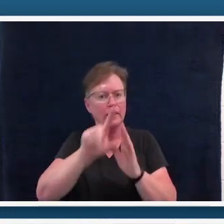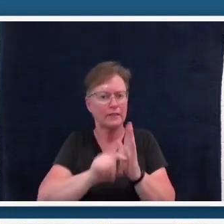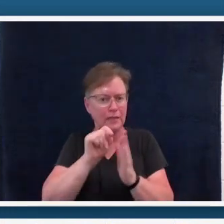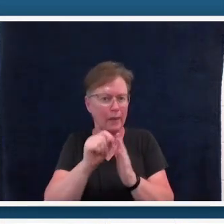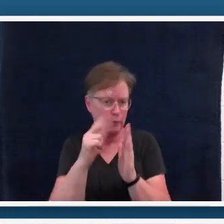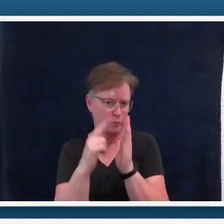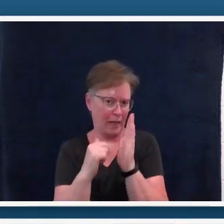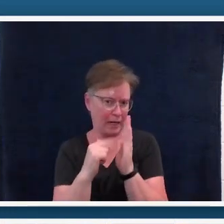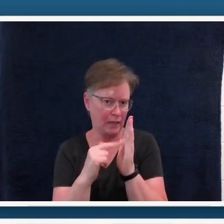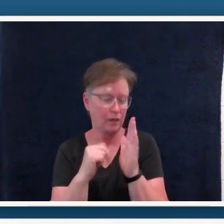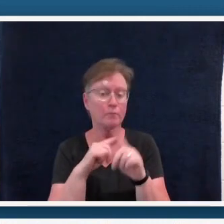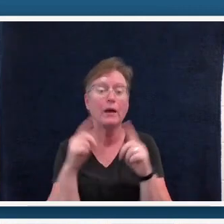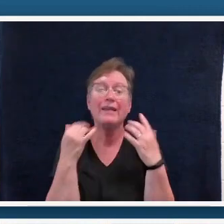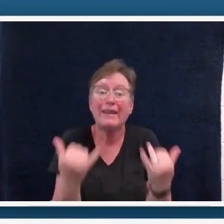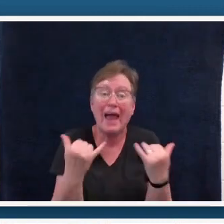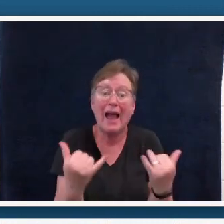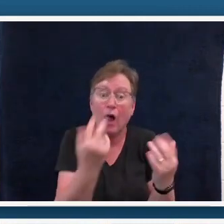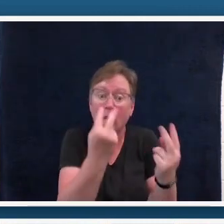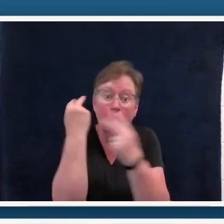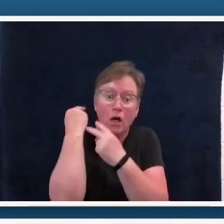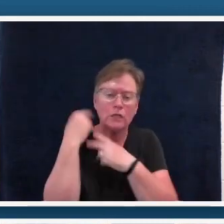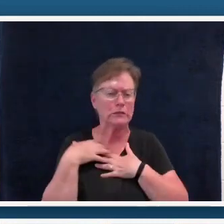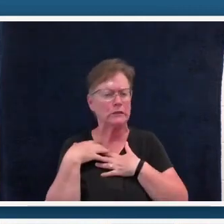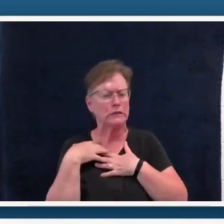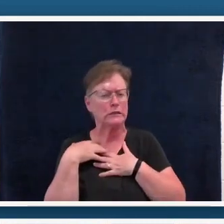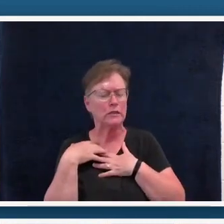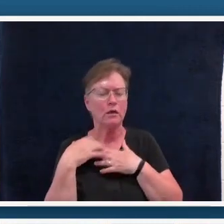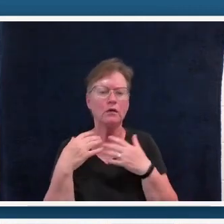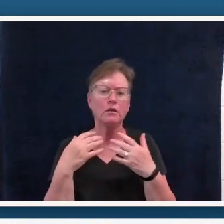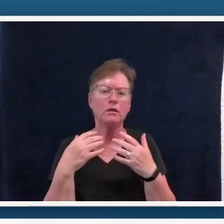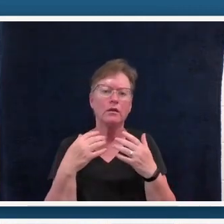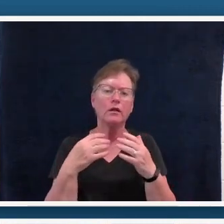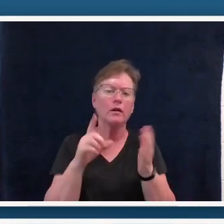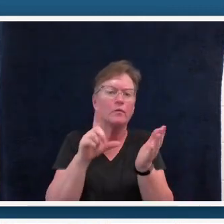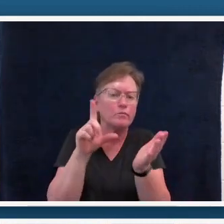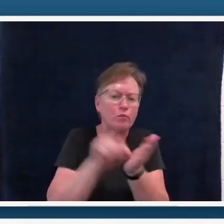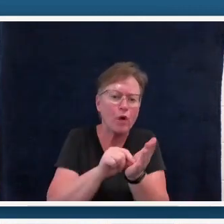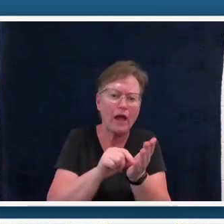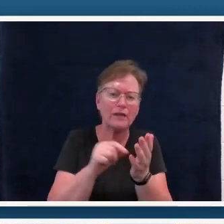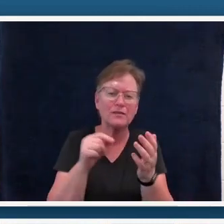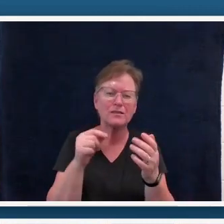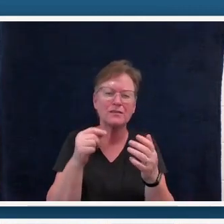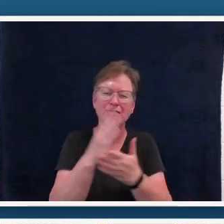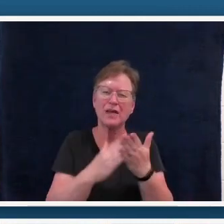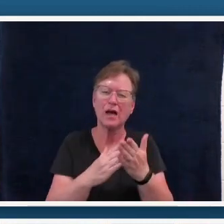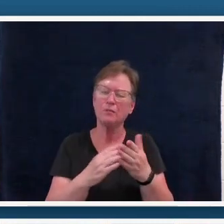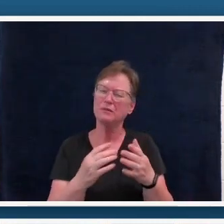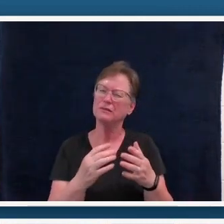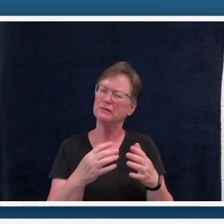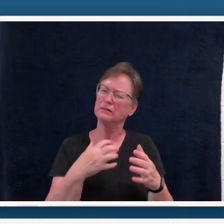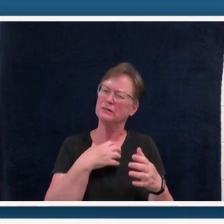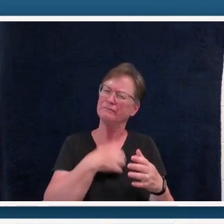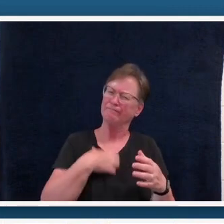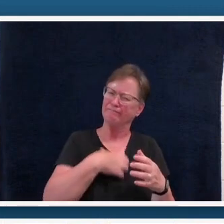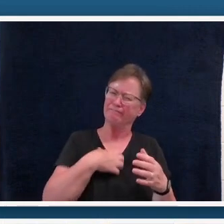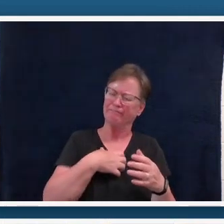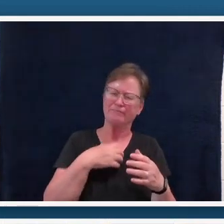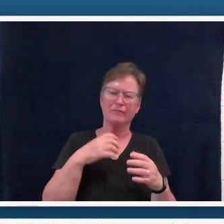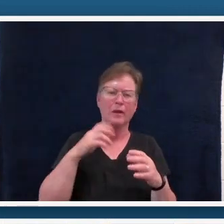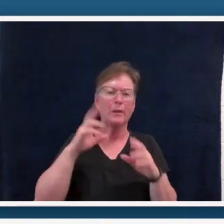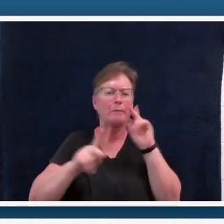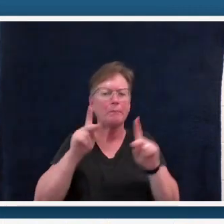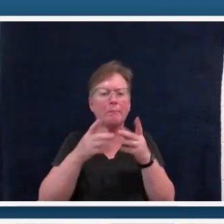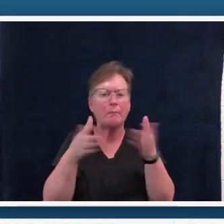modern context. It has attracted some attention in the press, and there are some mixed reactions to it by the public. For many,